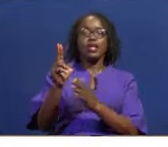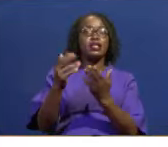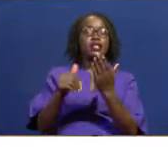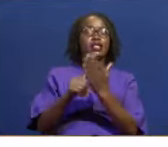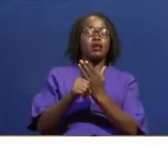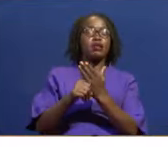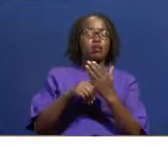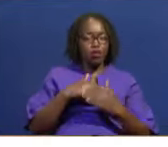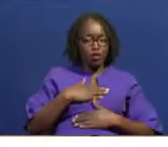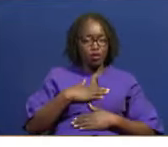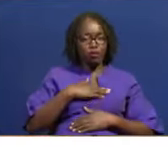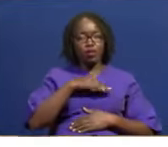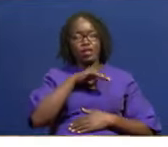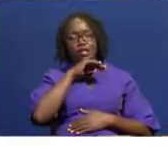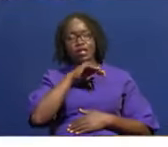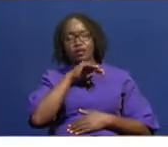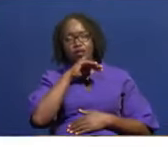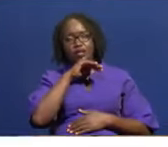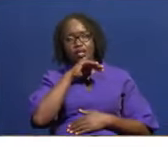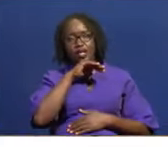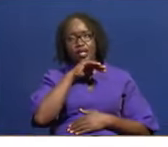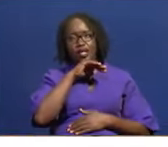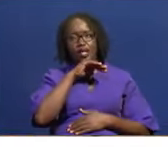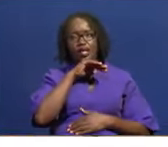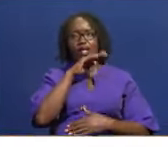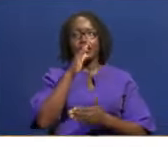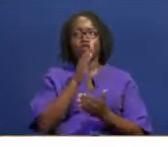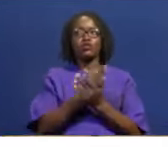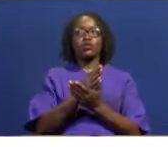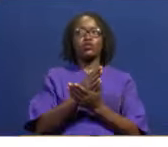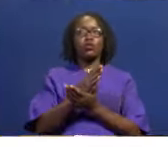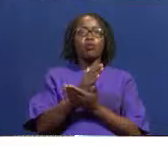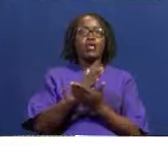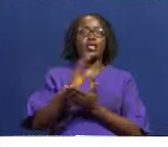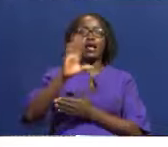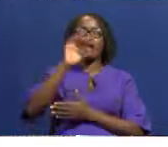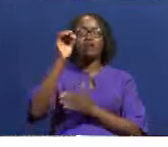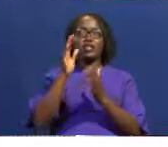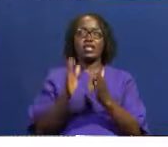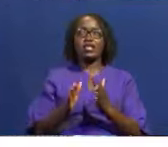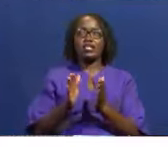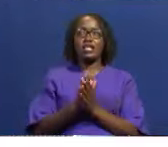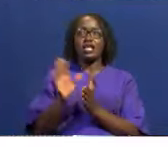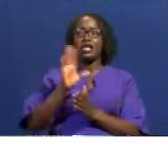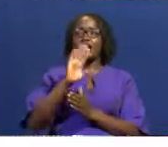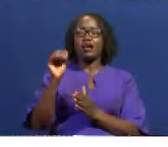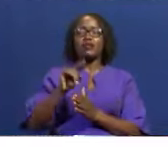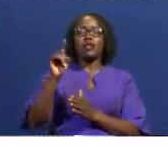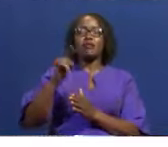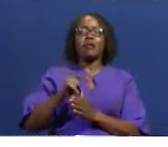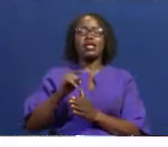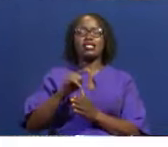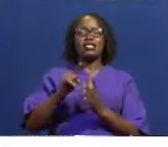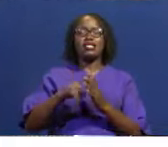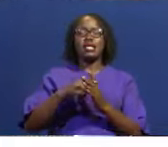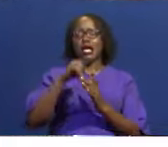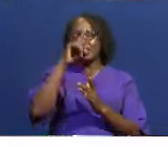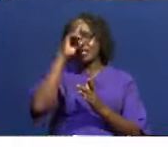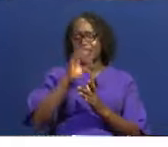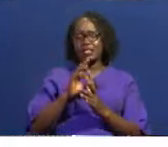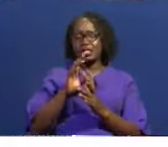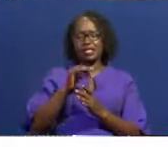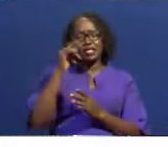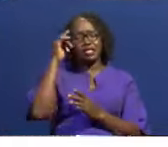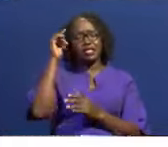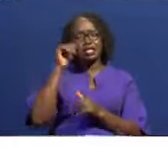Right Honorable Raila Odinga, who is a true Pan-Africanist. Africa must start seriously thinking